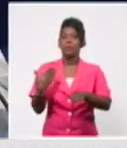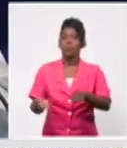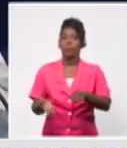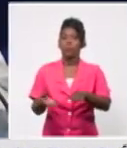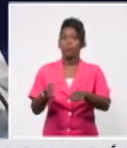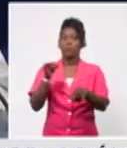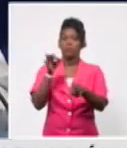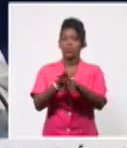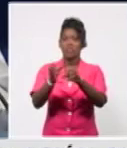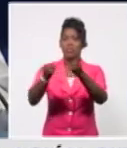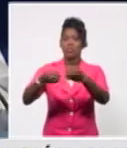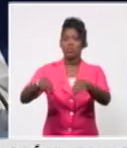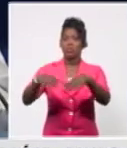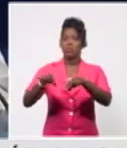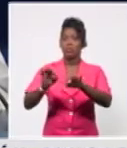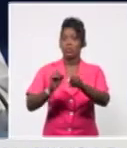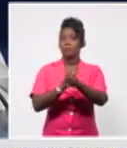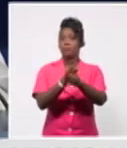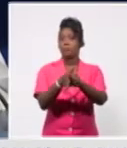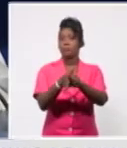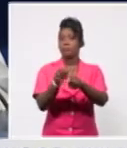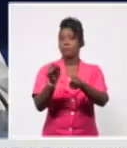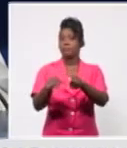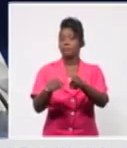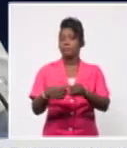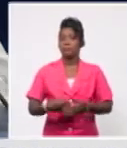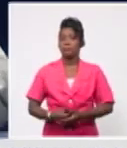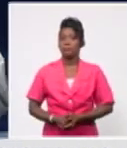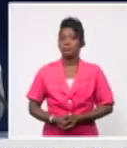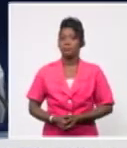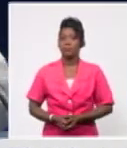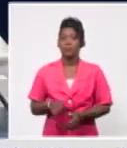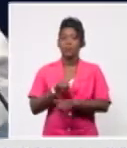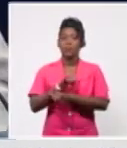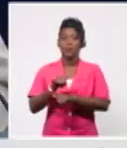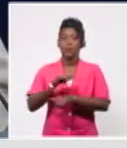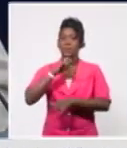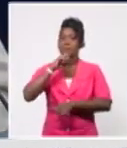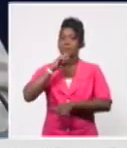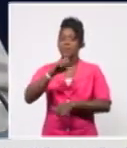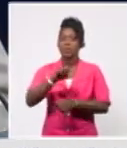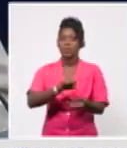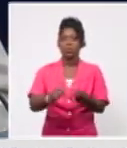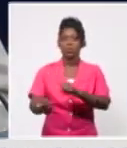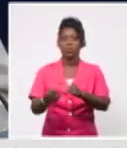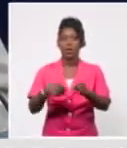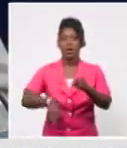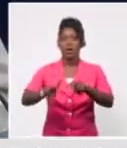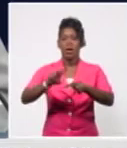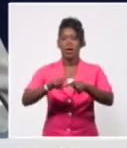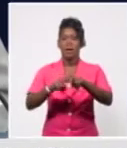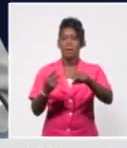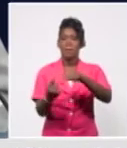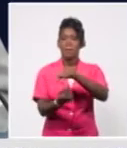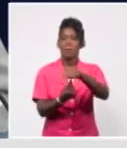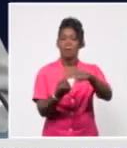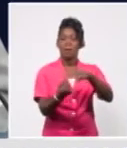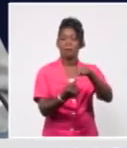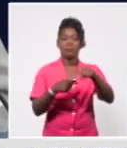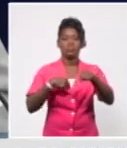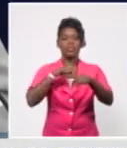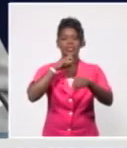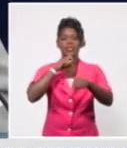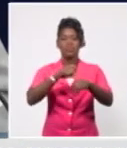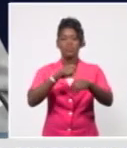2.32%, lower than the global rate of 3.22% and regional rate, which stands